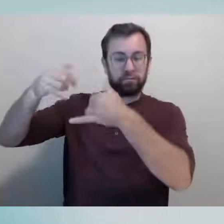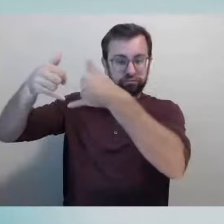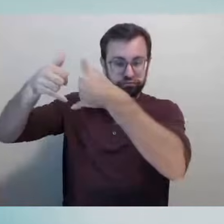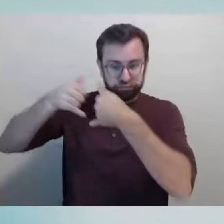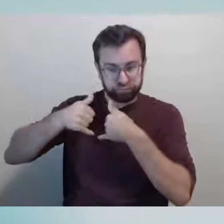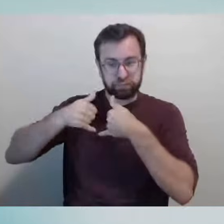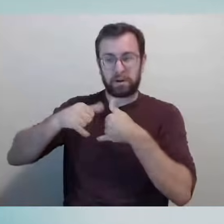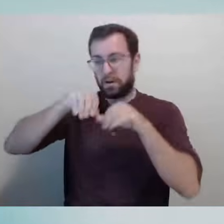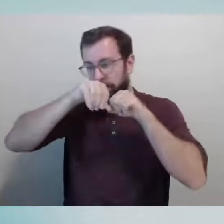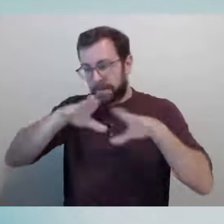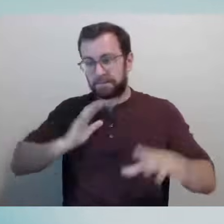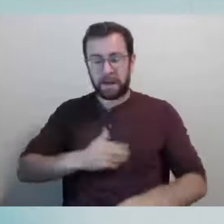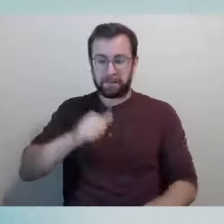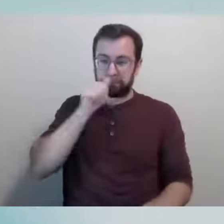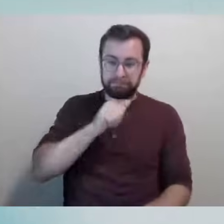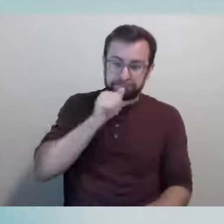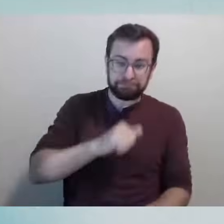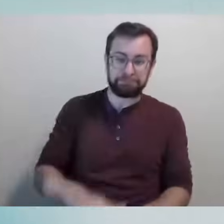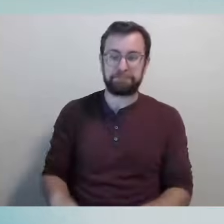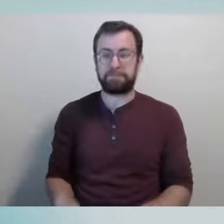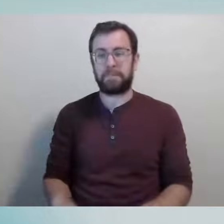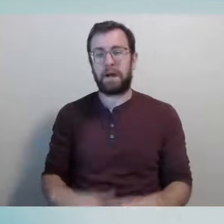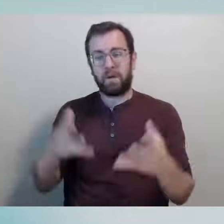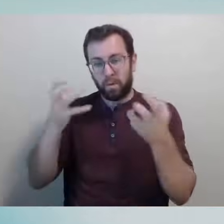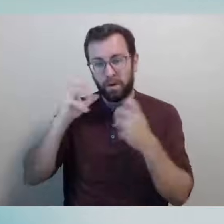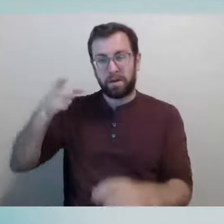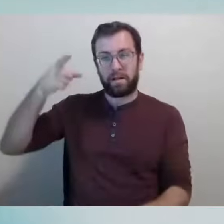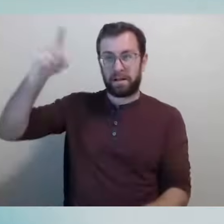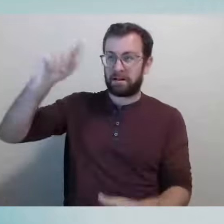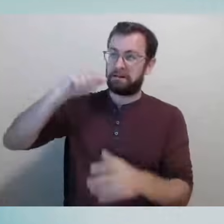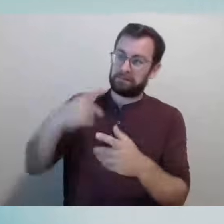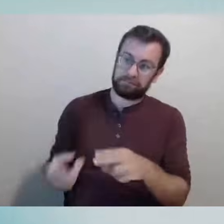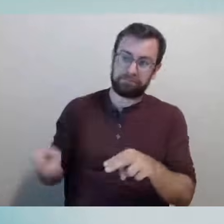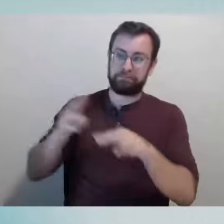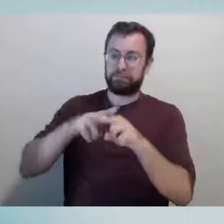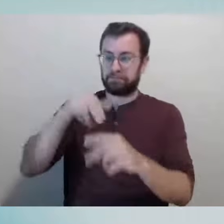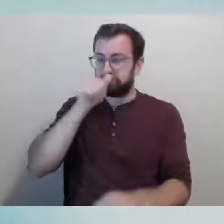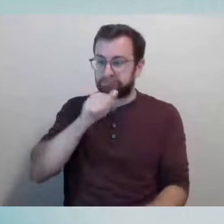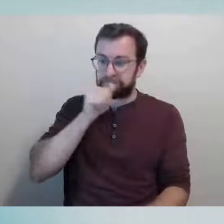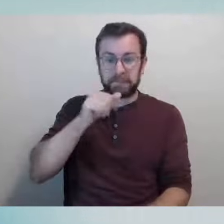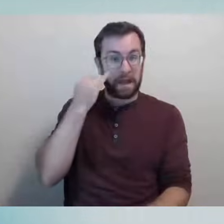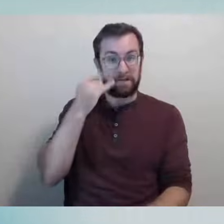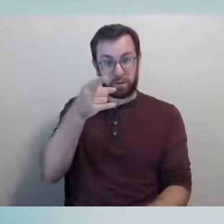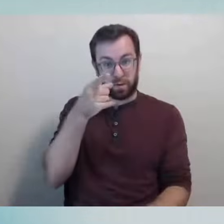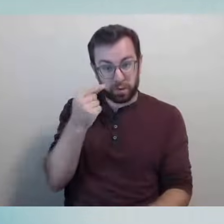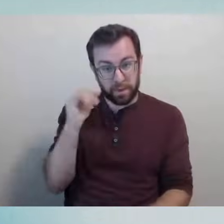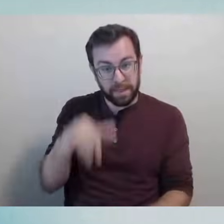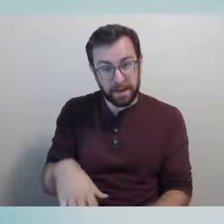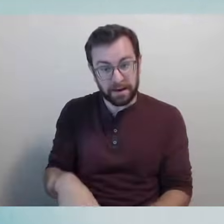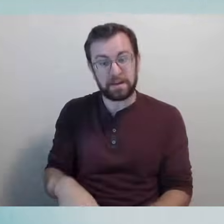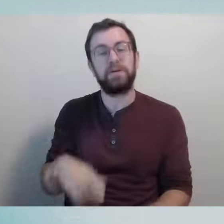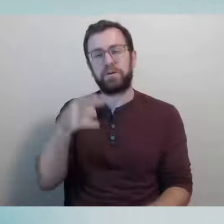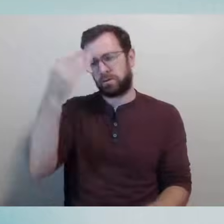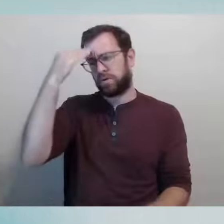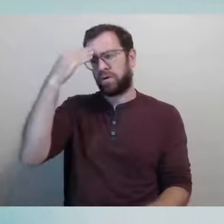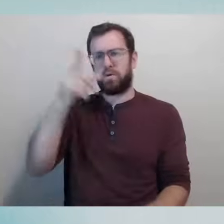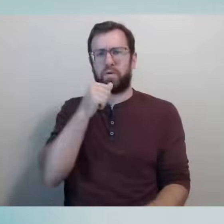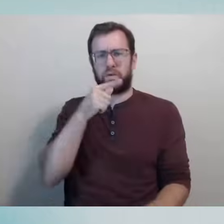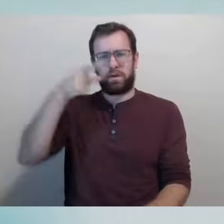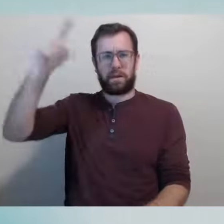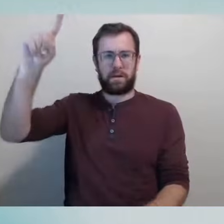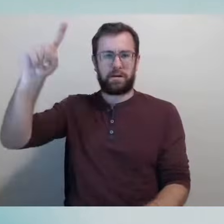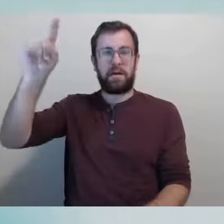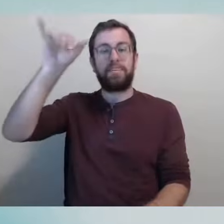bless my patience. I want Allah to increase my patience, to strengthen it. When you do that, you know who Allah is. And this is